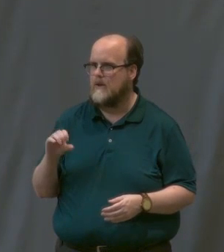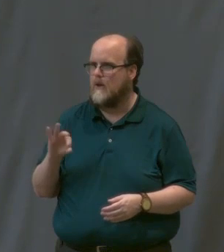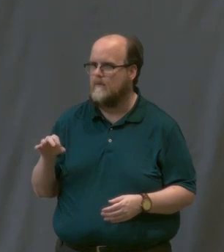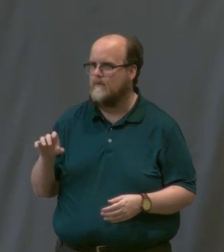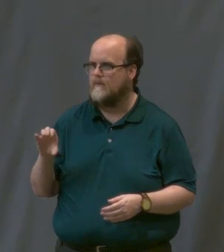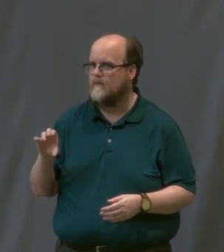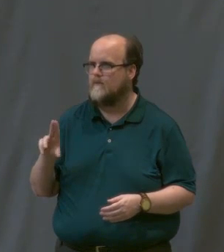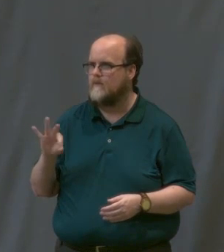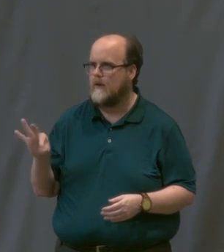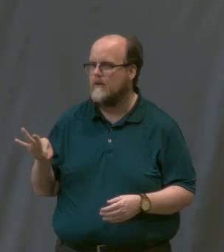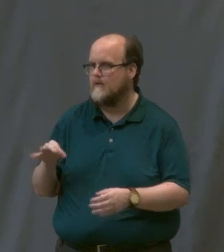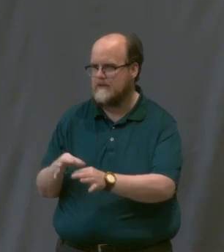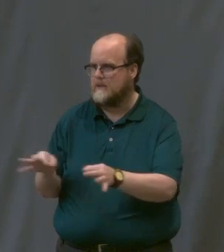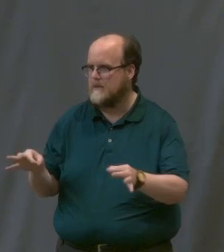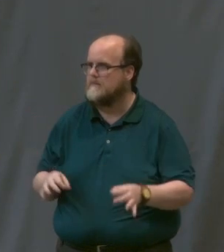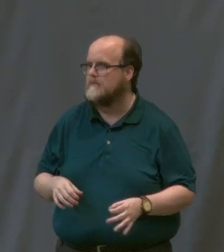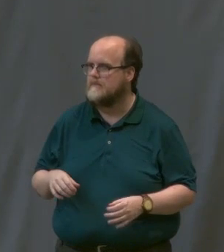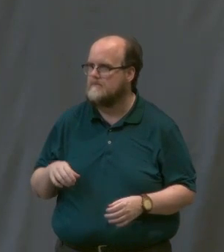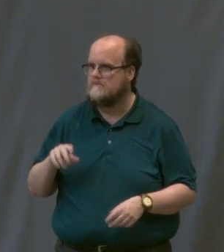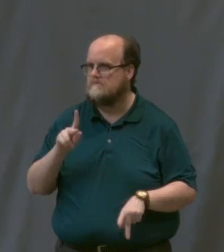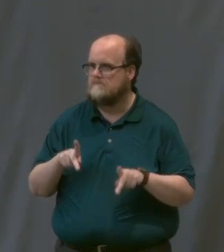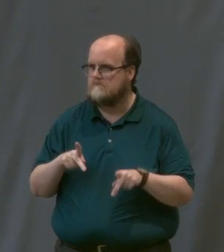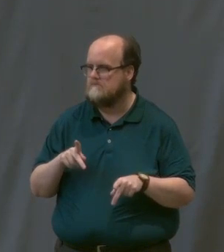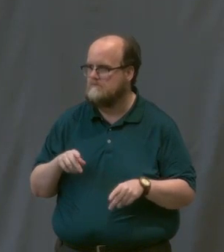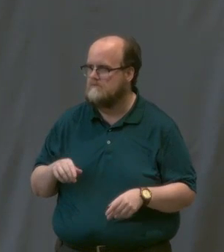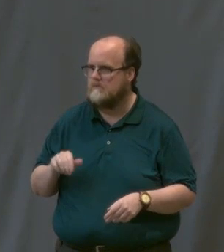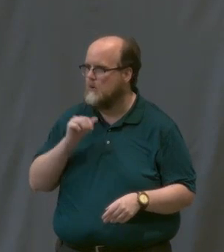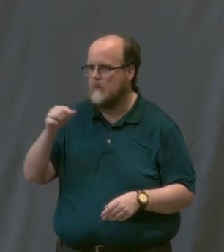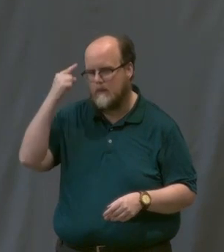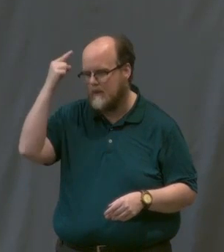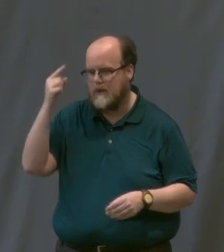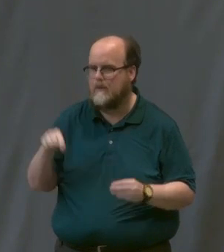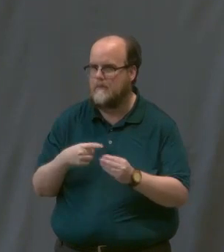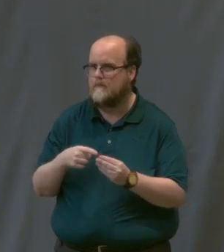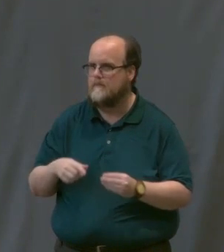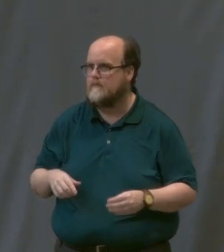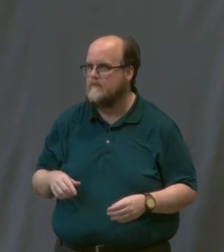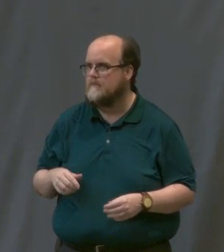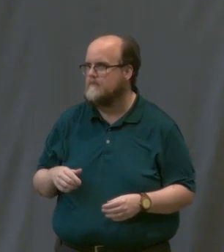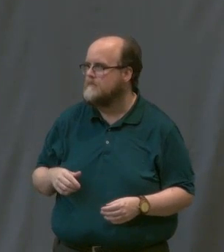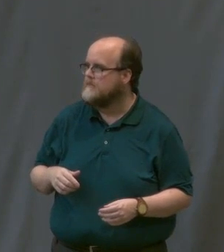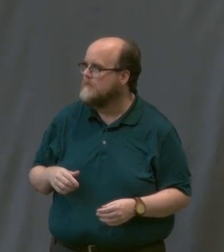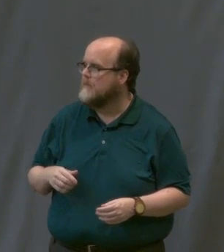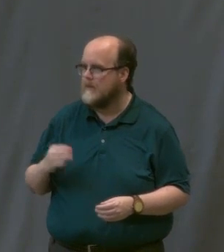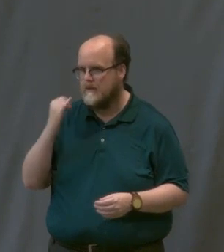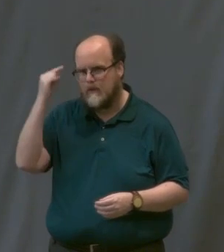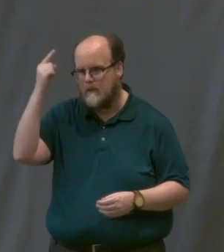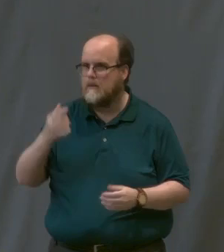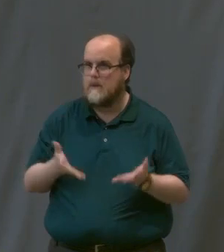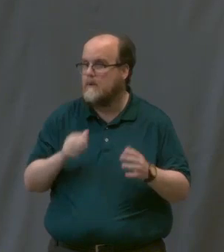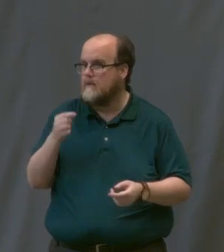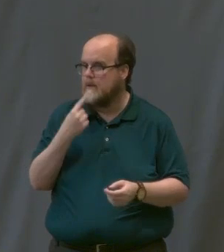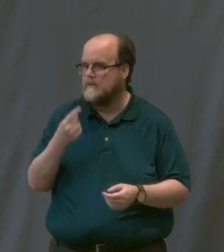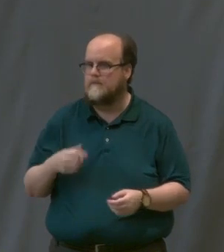statement is really all it is. If they give it any thought, like we have, they might not say it again. Yeah, it may be